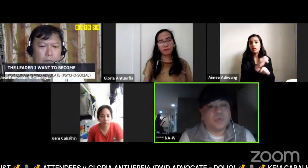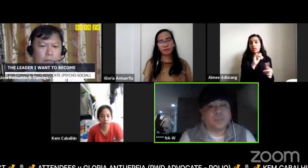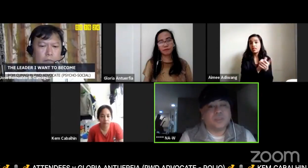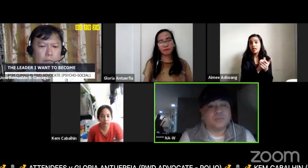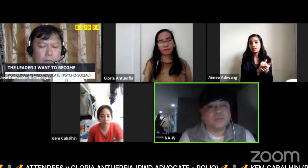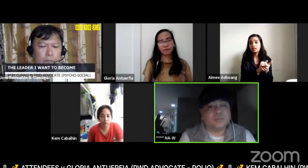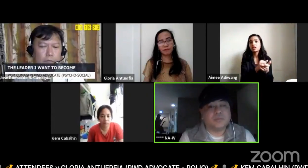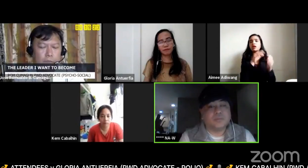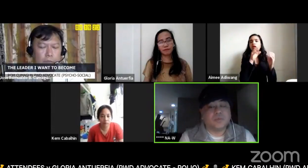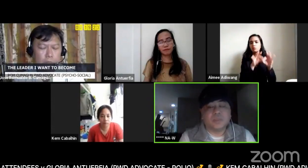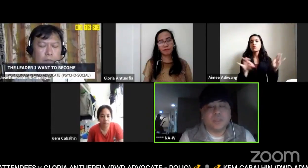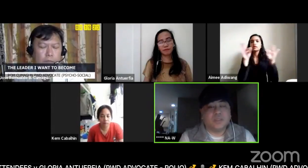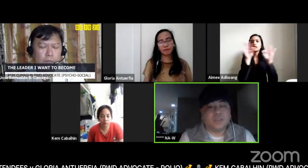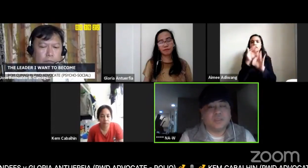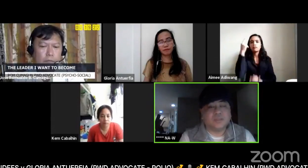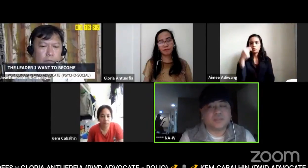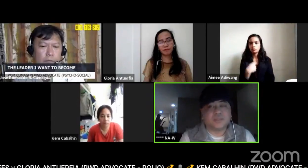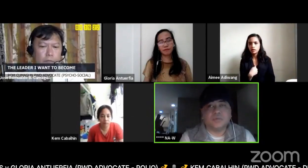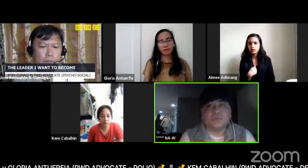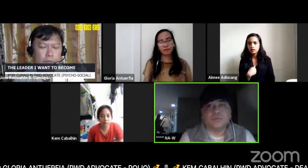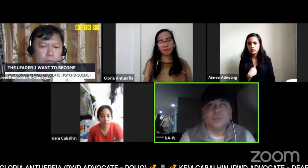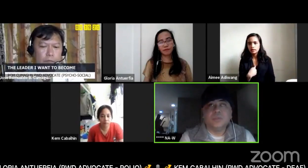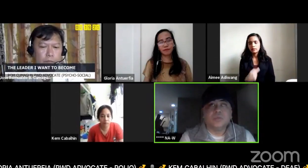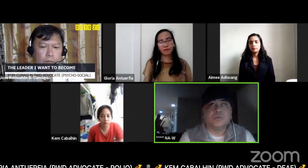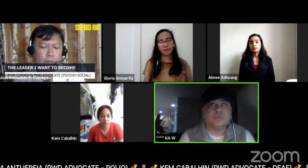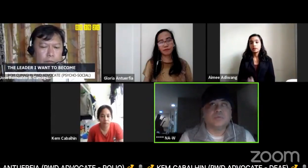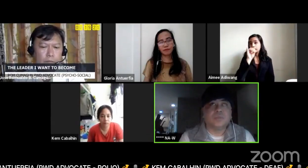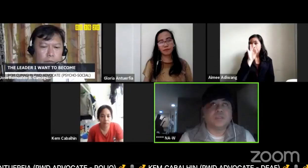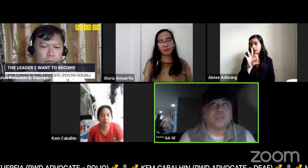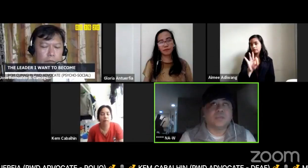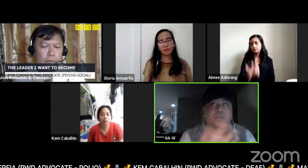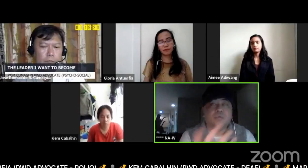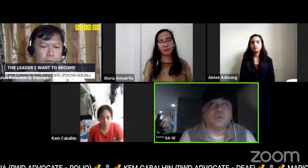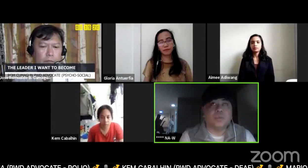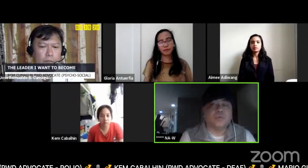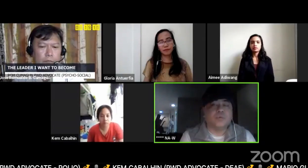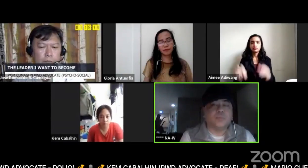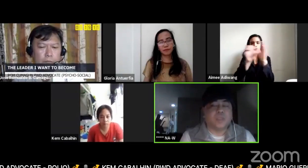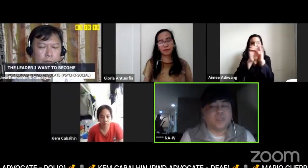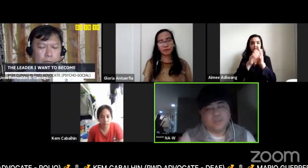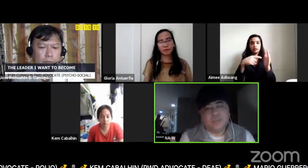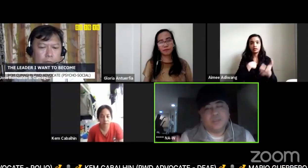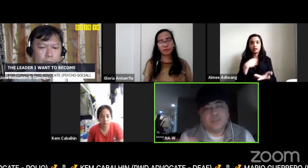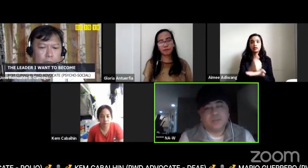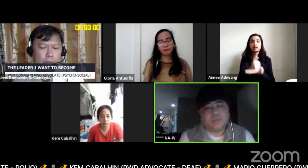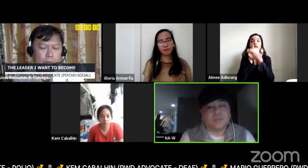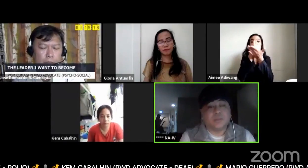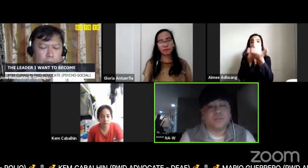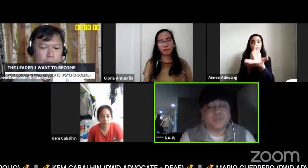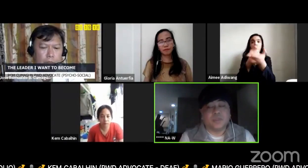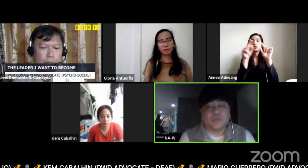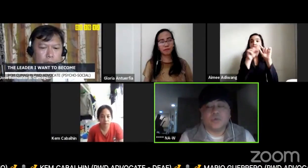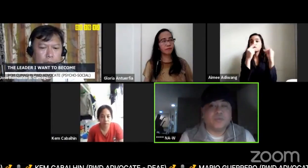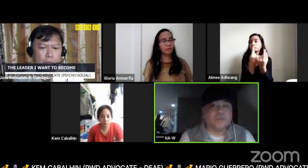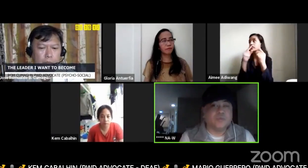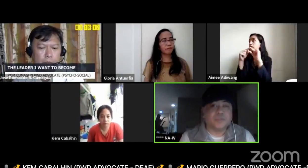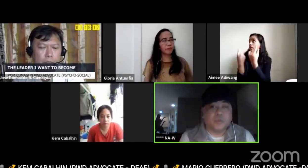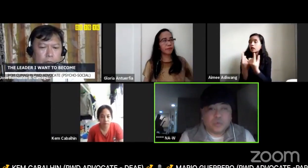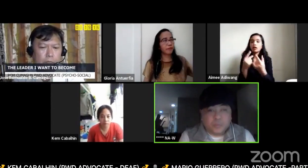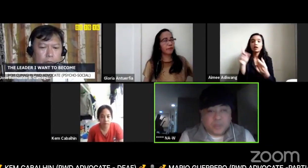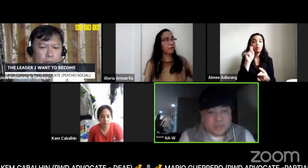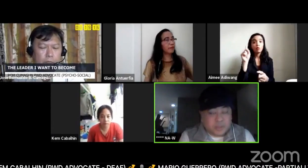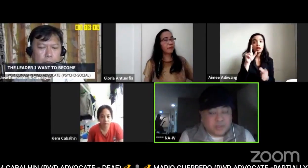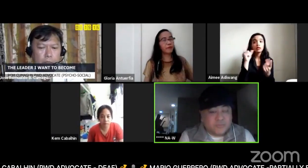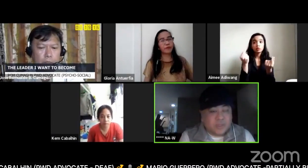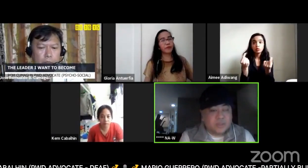more important, more than anything else. Kasi kung natulungan ko na yung grupo, edi tapos yan. All we have to do